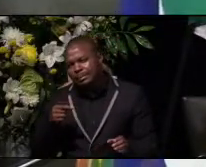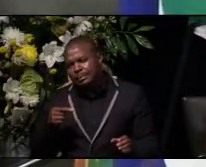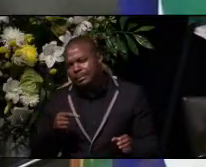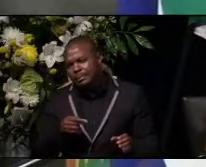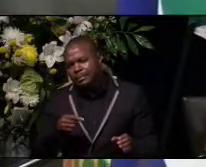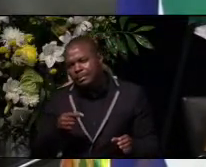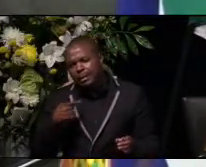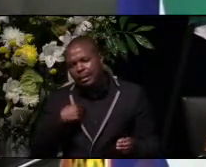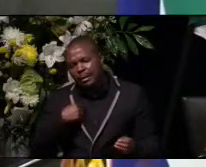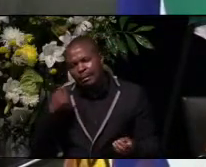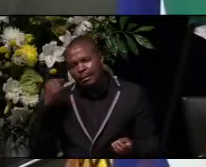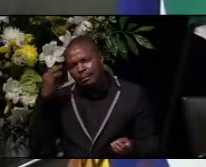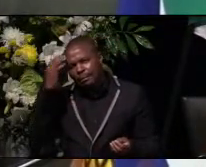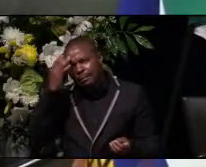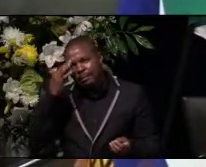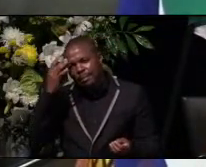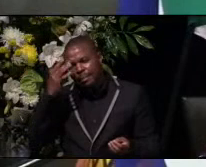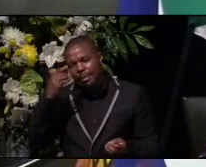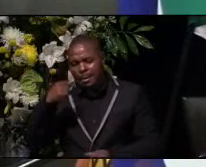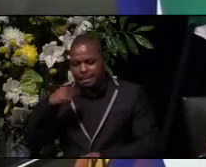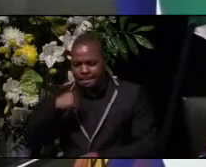I remembered